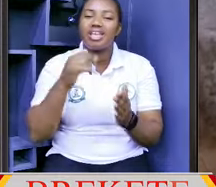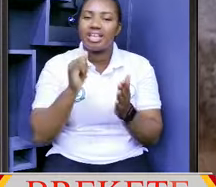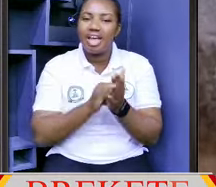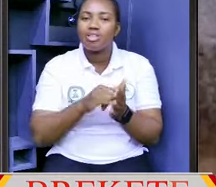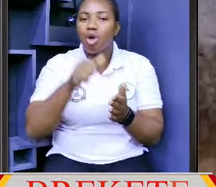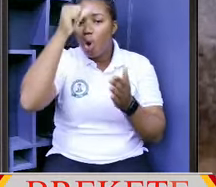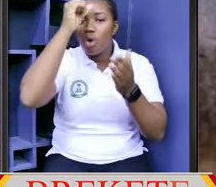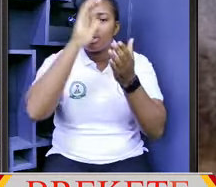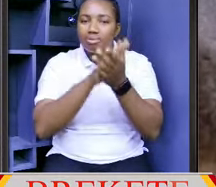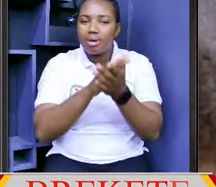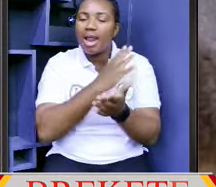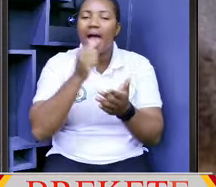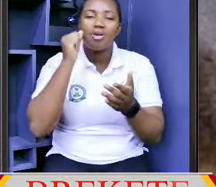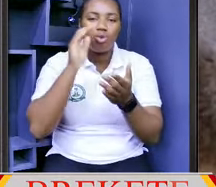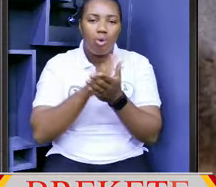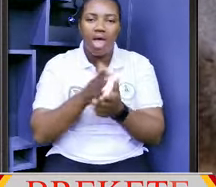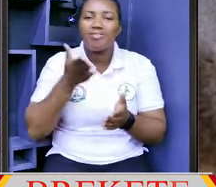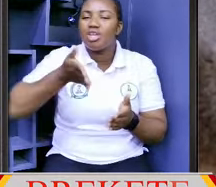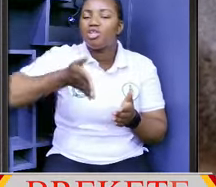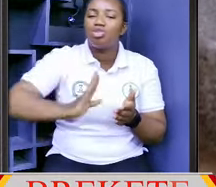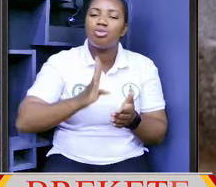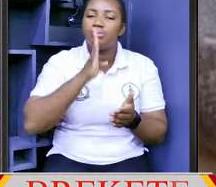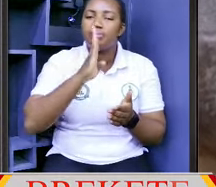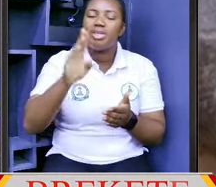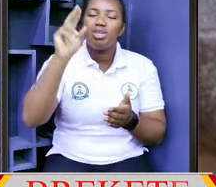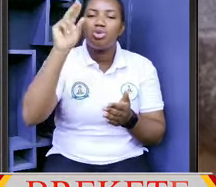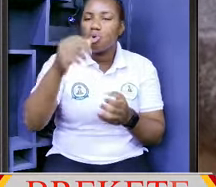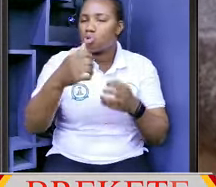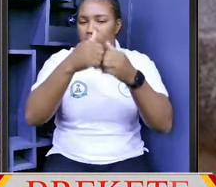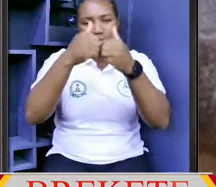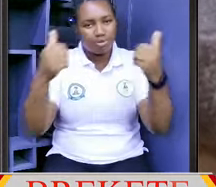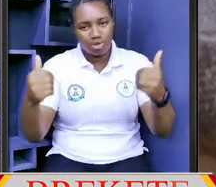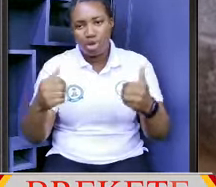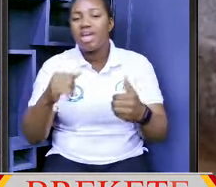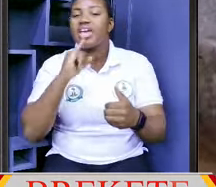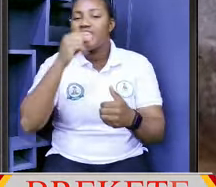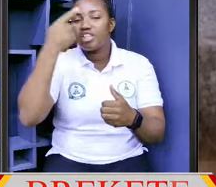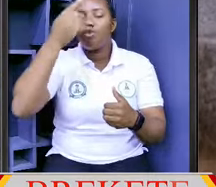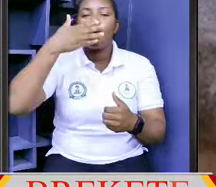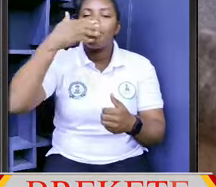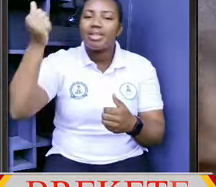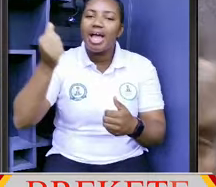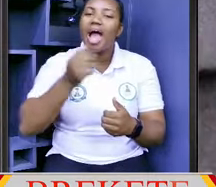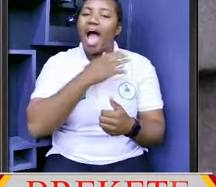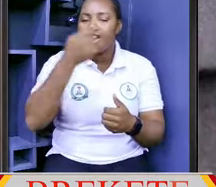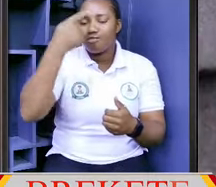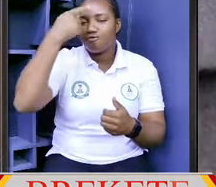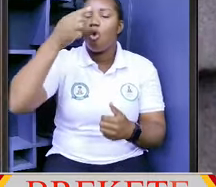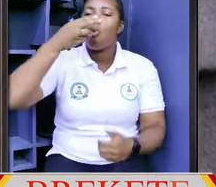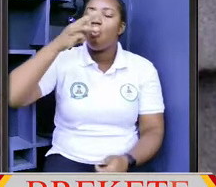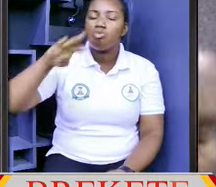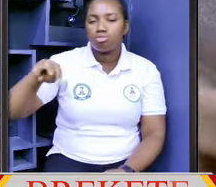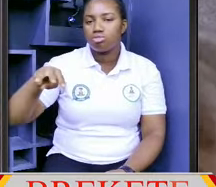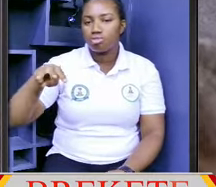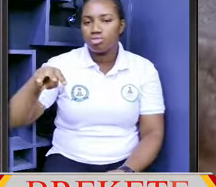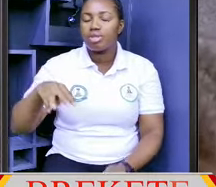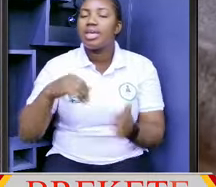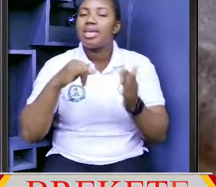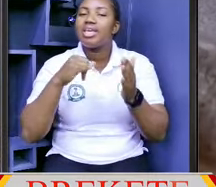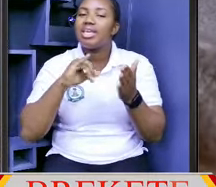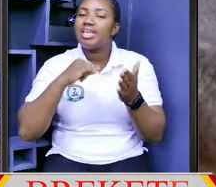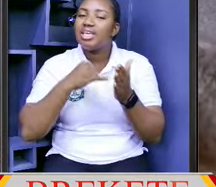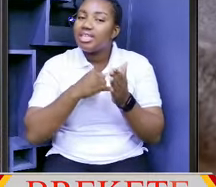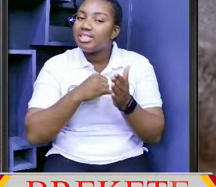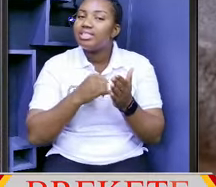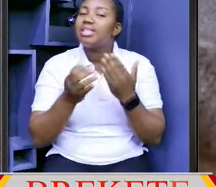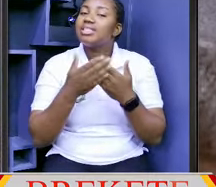and wife, there should be no separation. It's for good, for better, or for worse. It simply